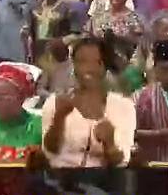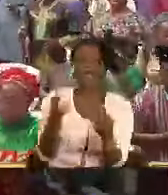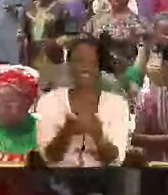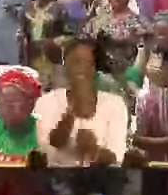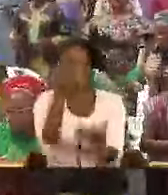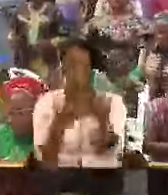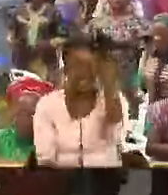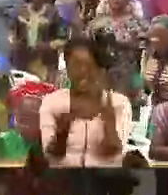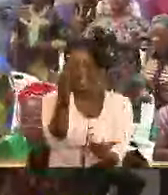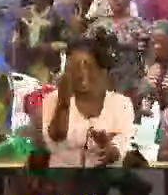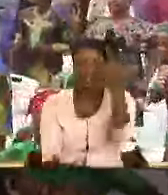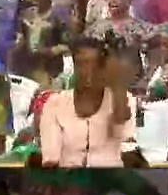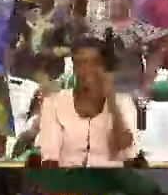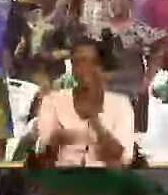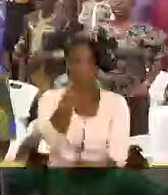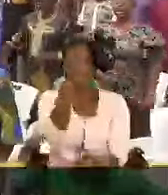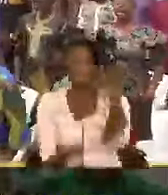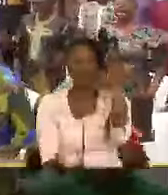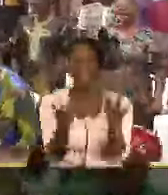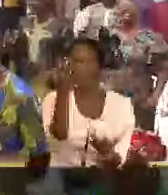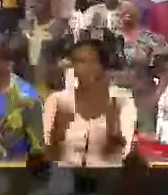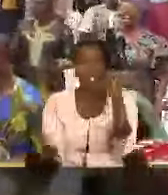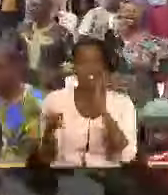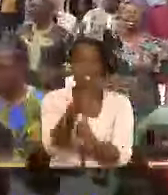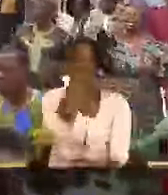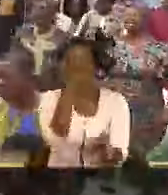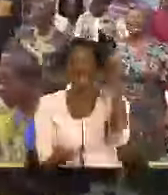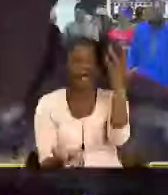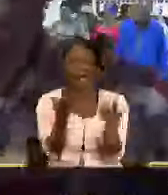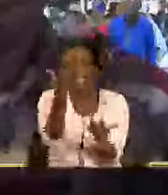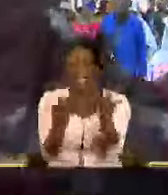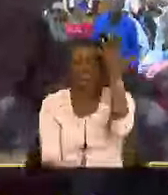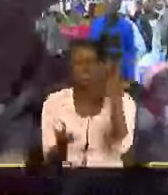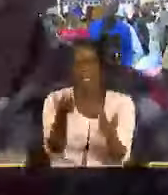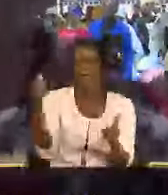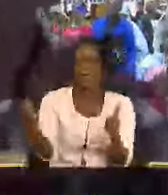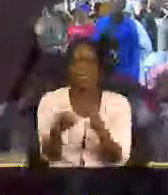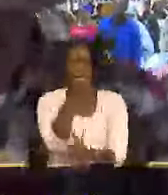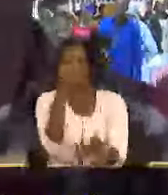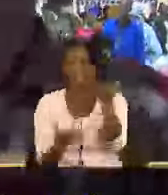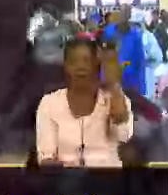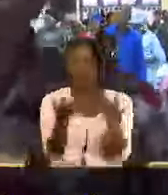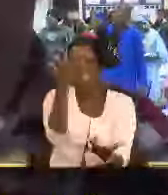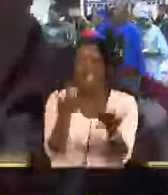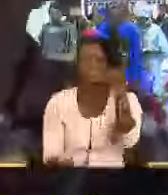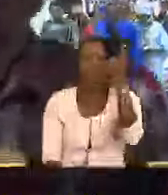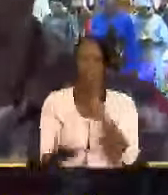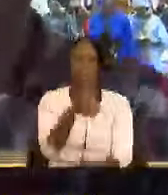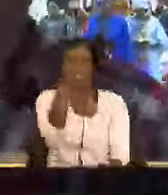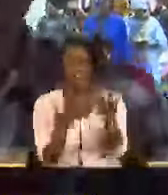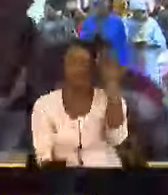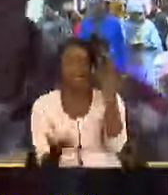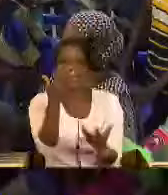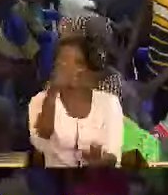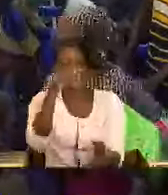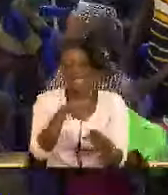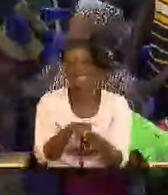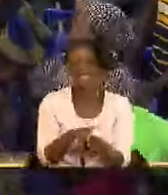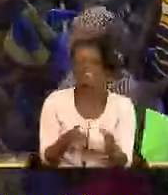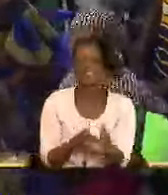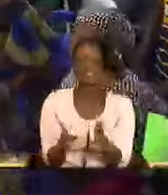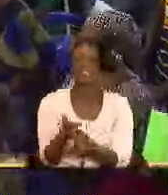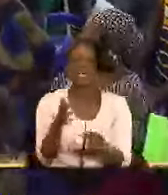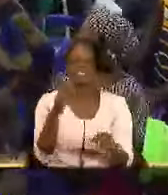C fire C fire C fire C fire Cas fire Cas fire C fire fire in